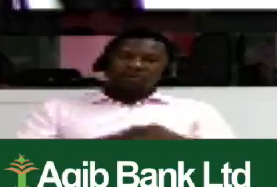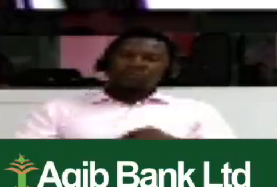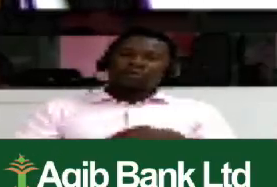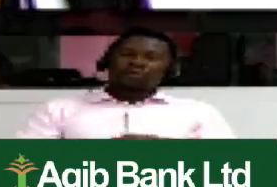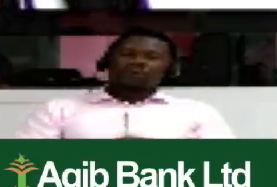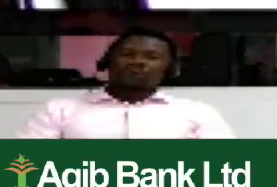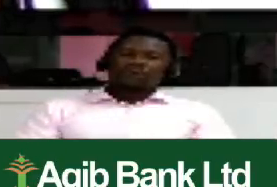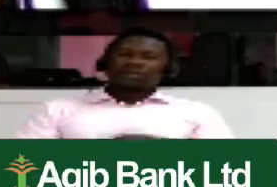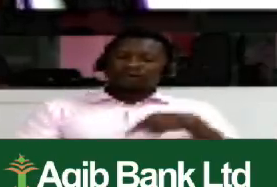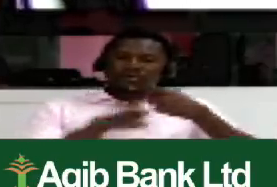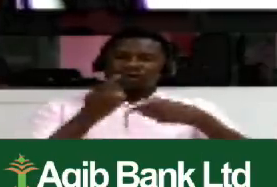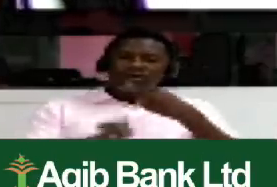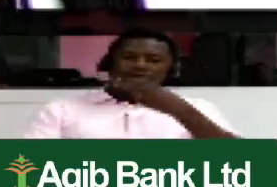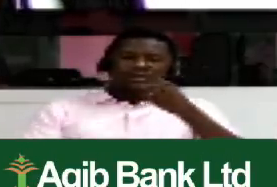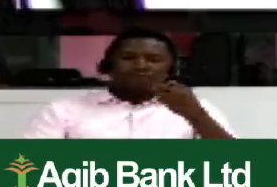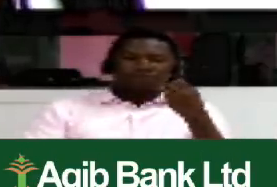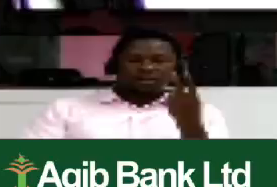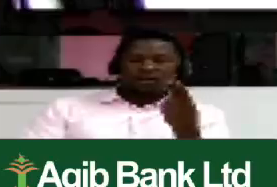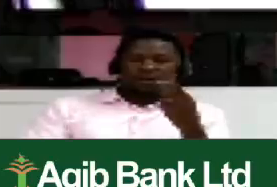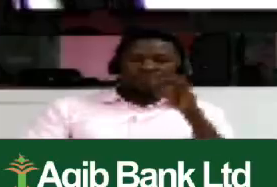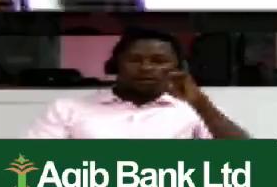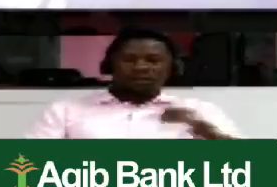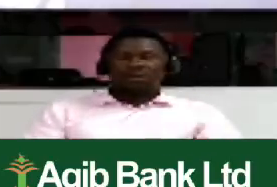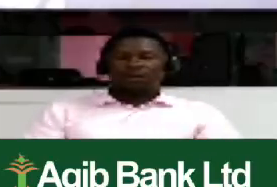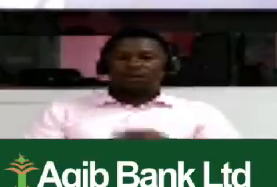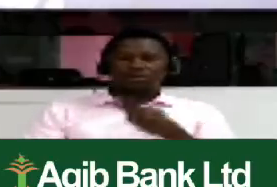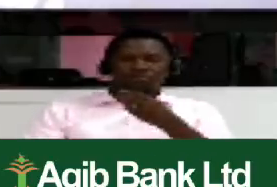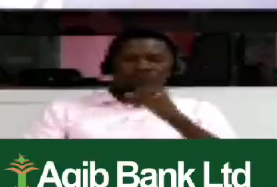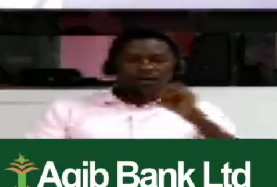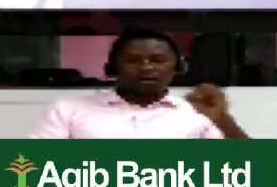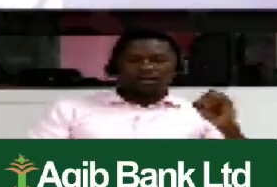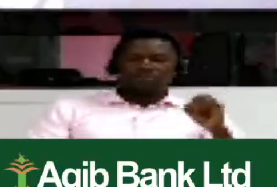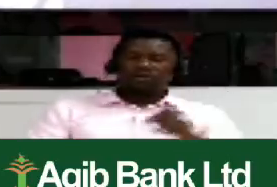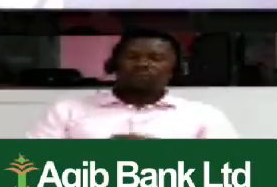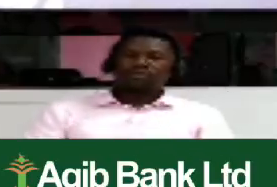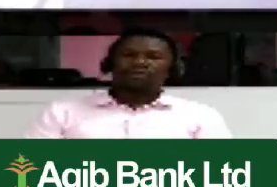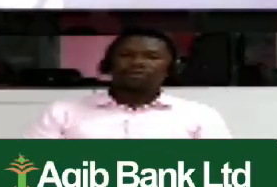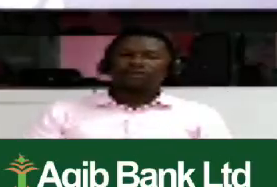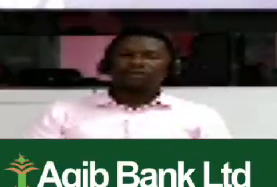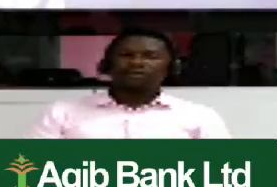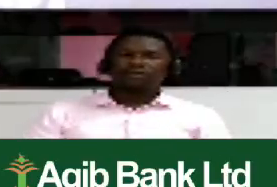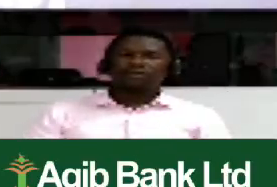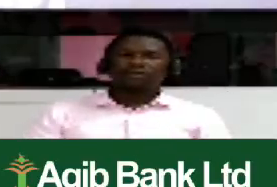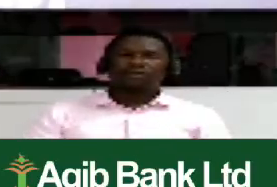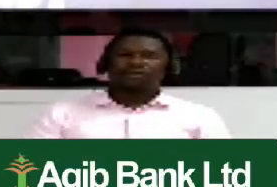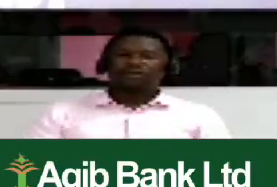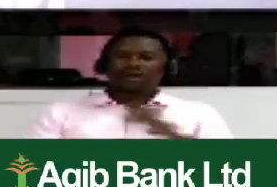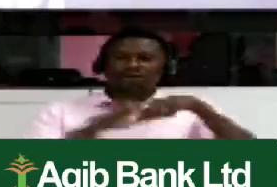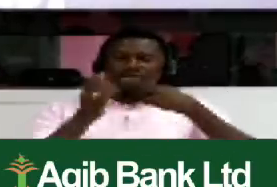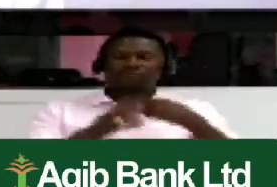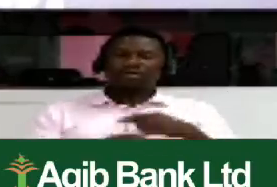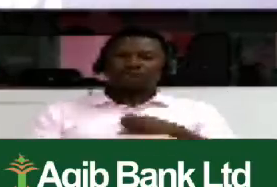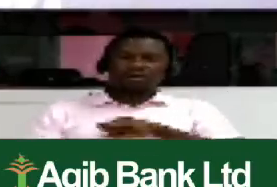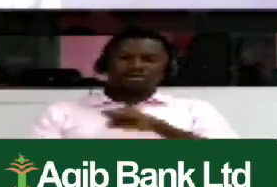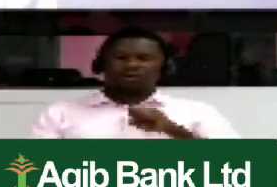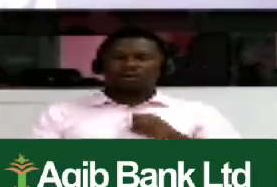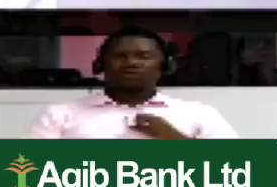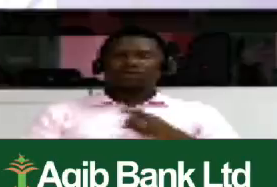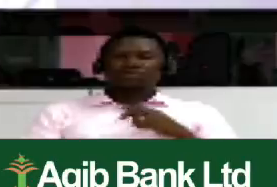the demonstration of 22nd March 2000? After hours, then there was a break.